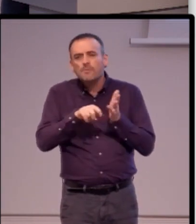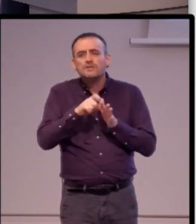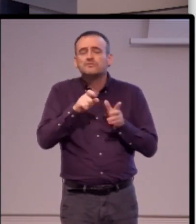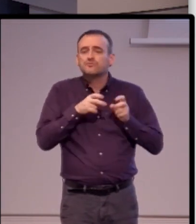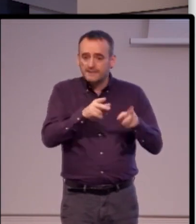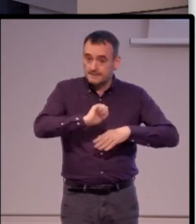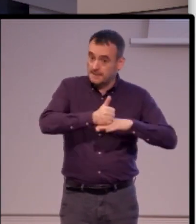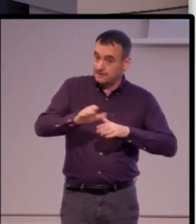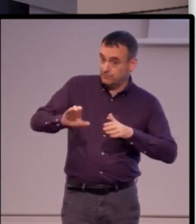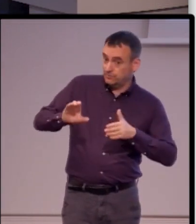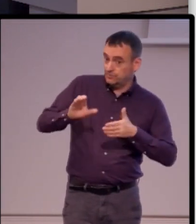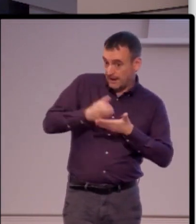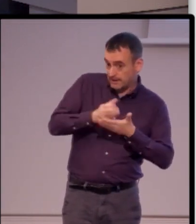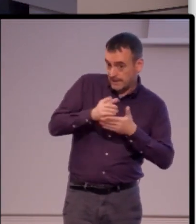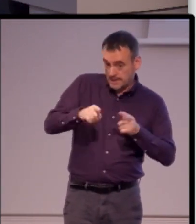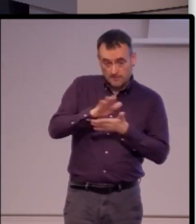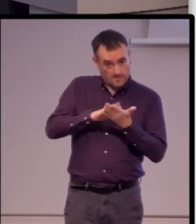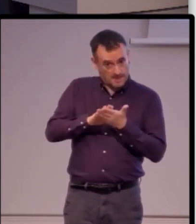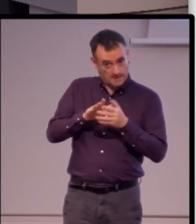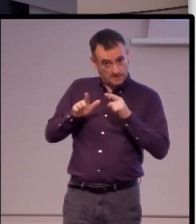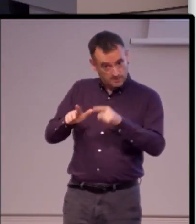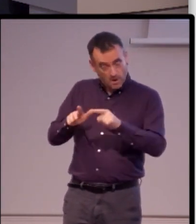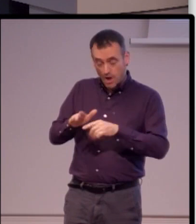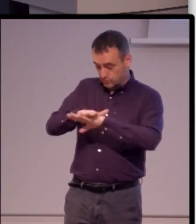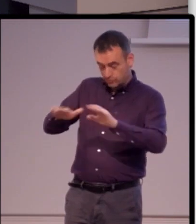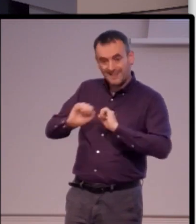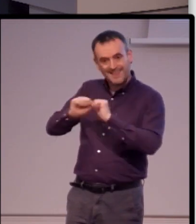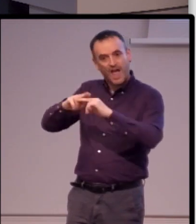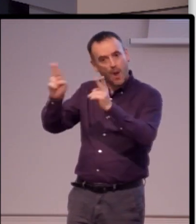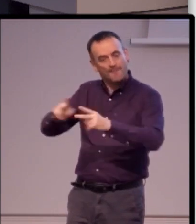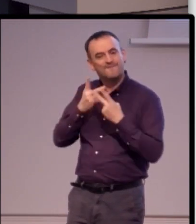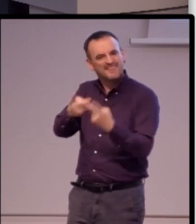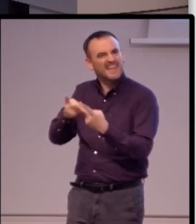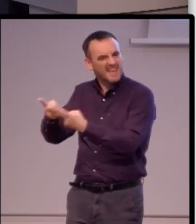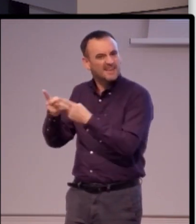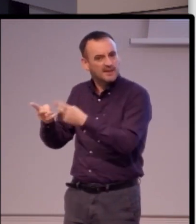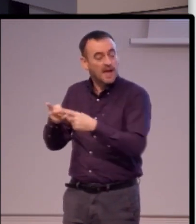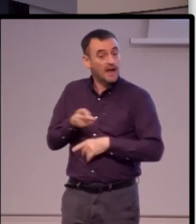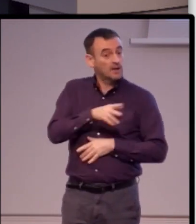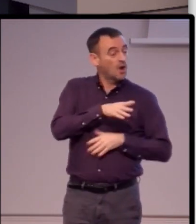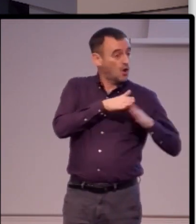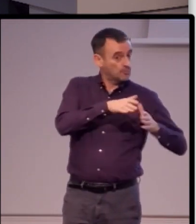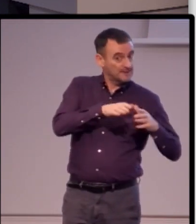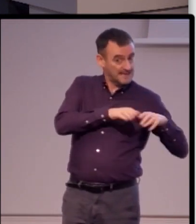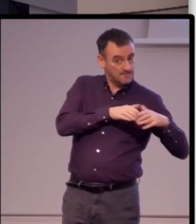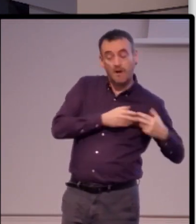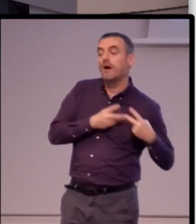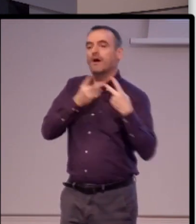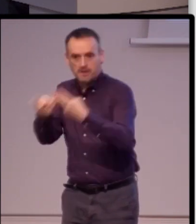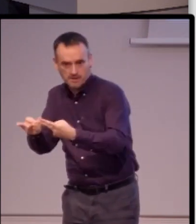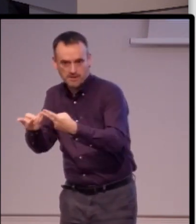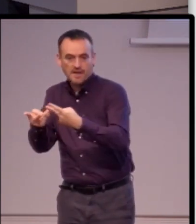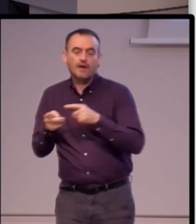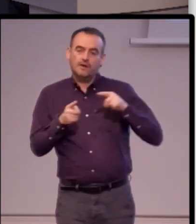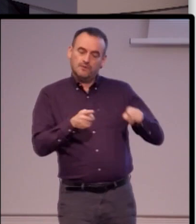and liaise with local hospitals and community health teams to build up the confidence of these teams and then,